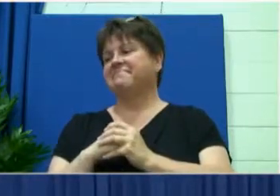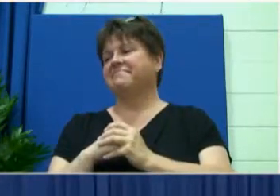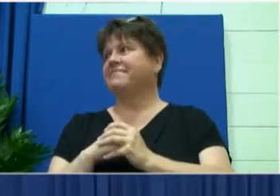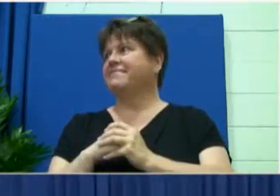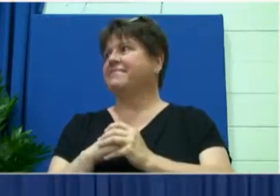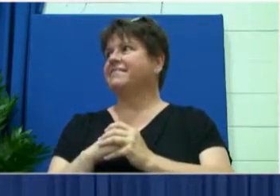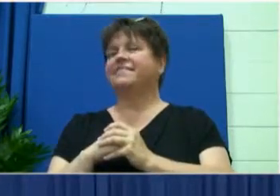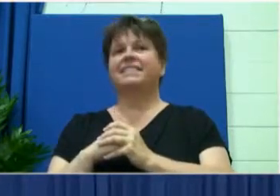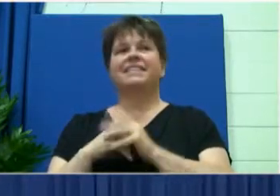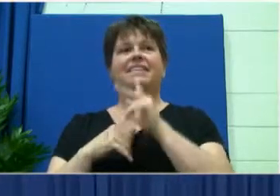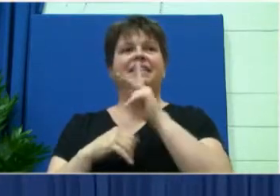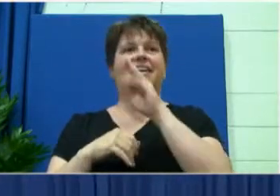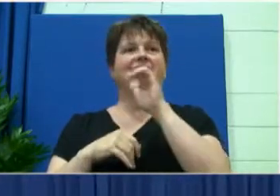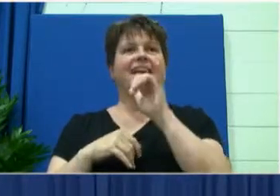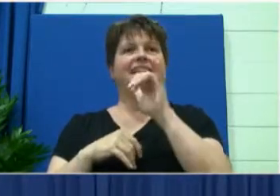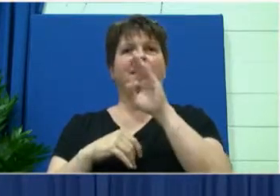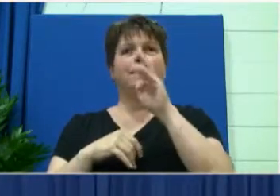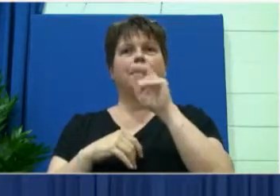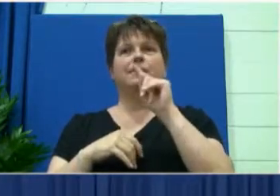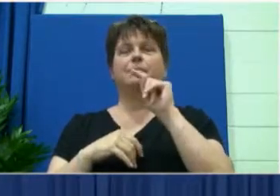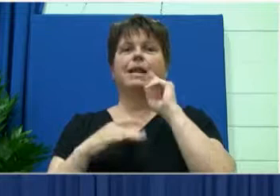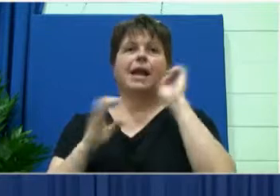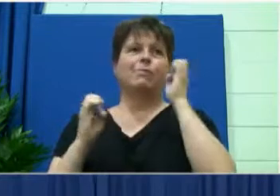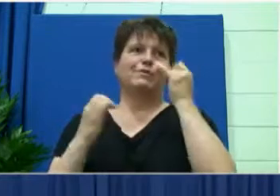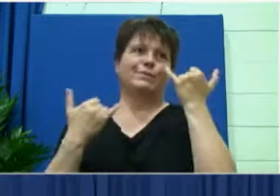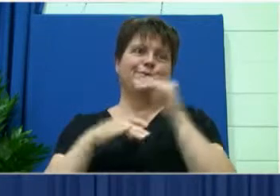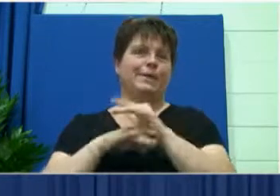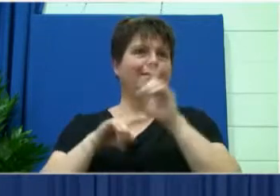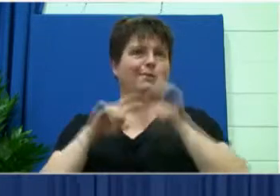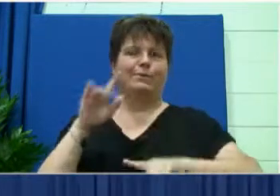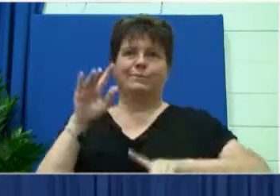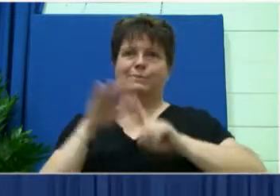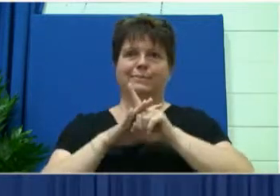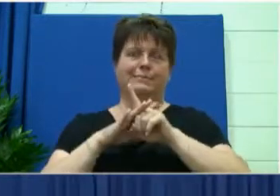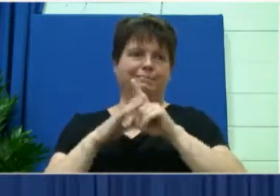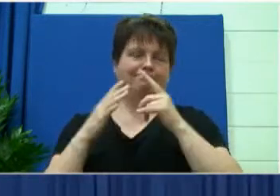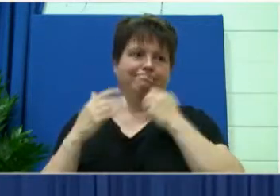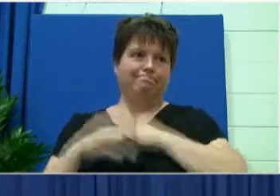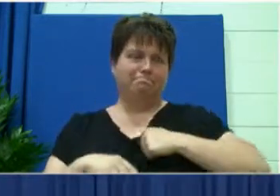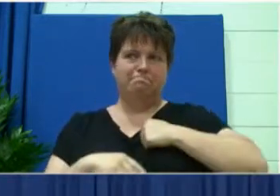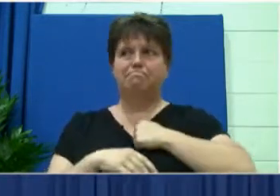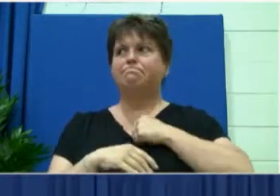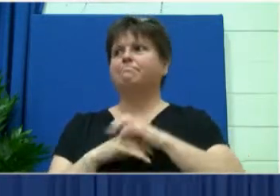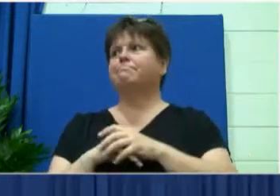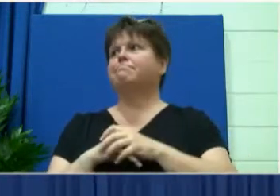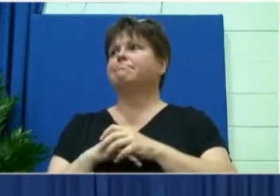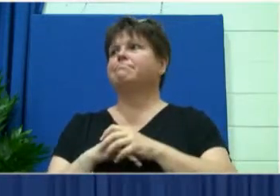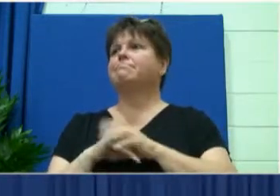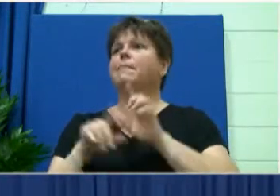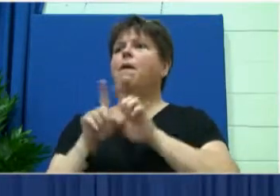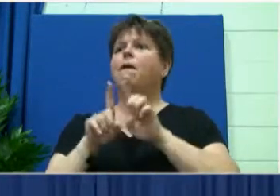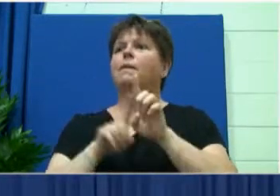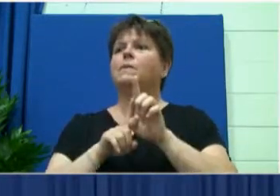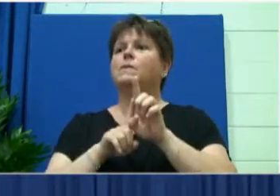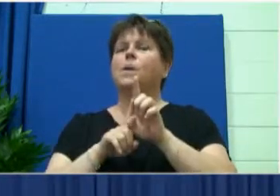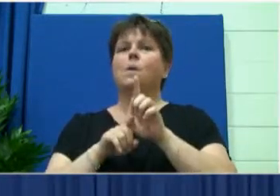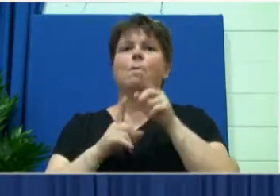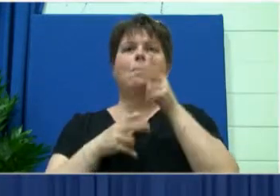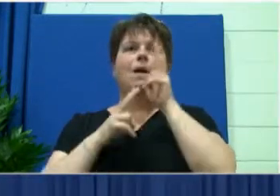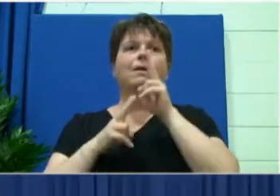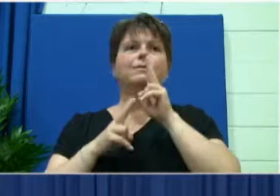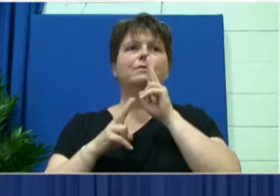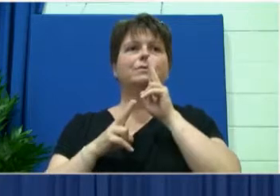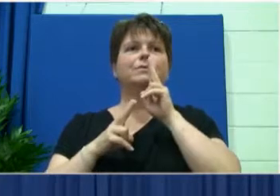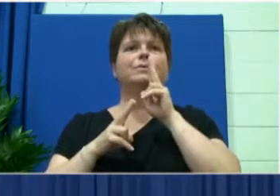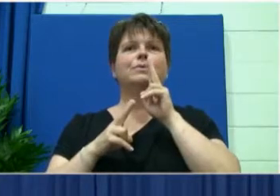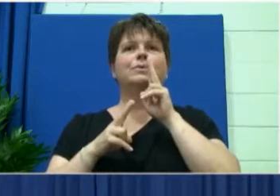Mr. Kelly Bennett's also on the board but had an emergency tonight and could not be with us. It's also my honor to introduce to you the